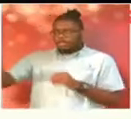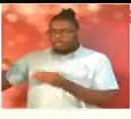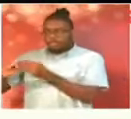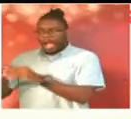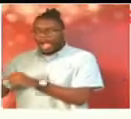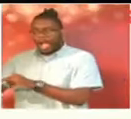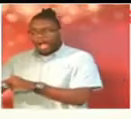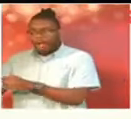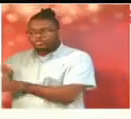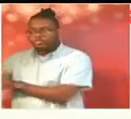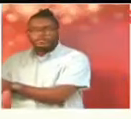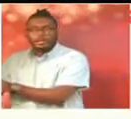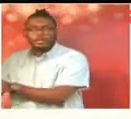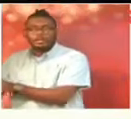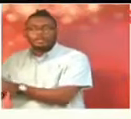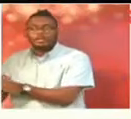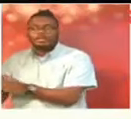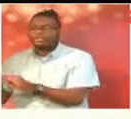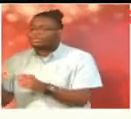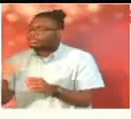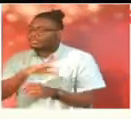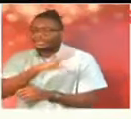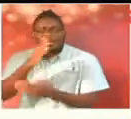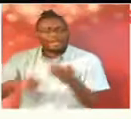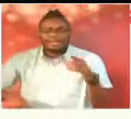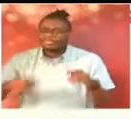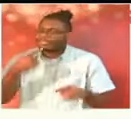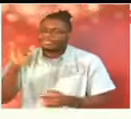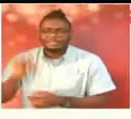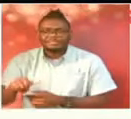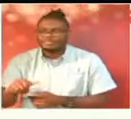population, or very connected population, means that we have contact